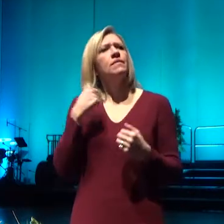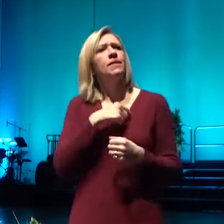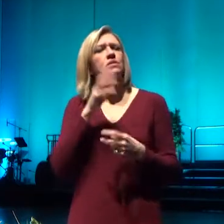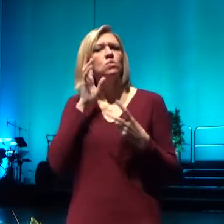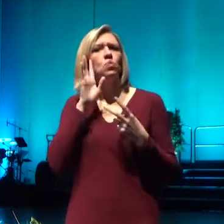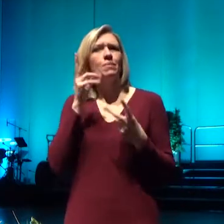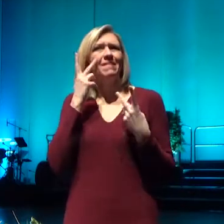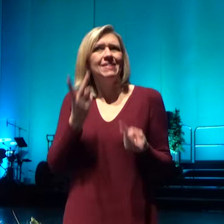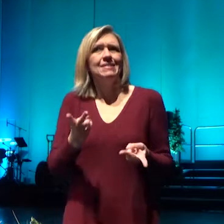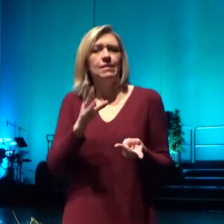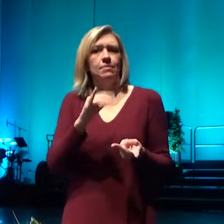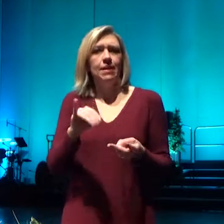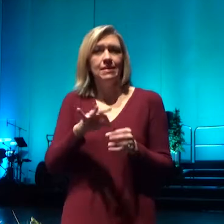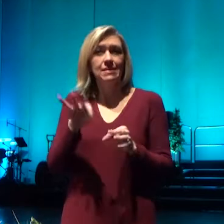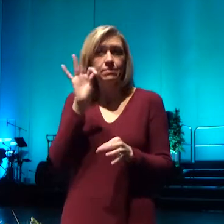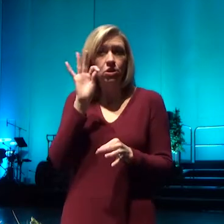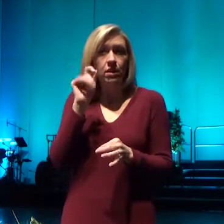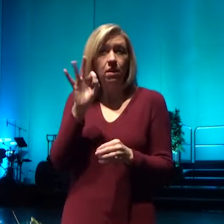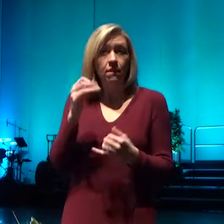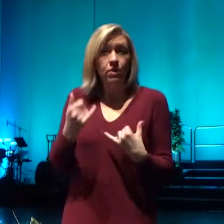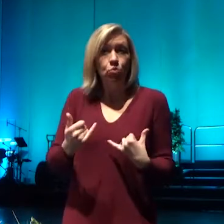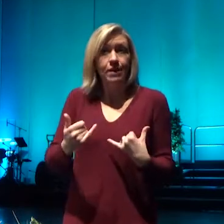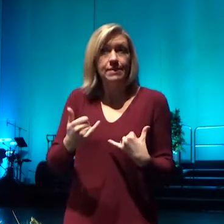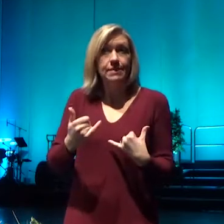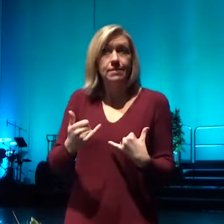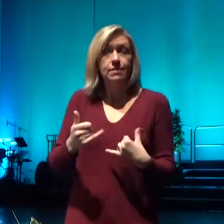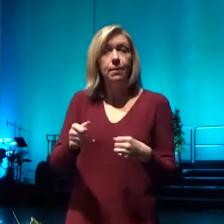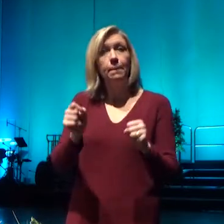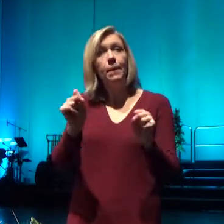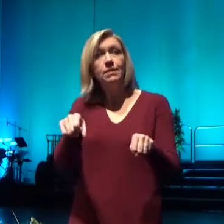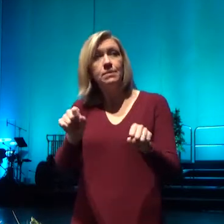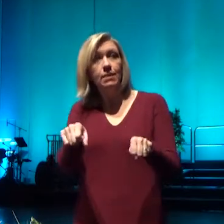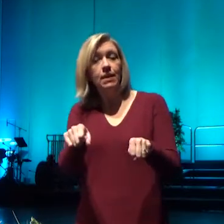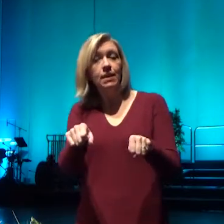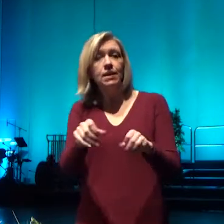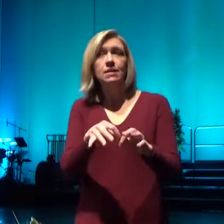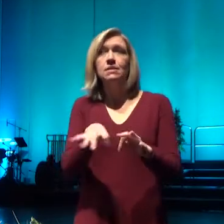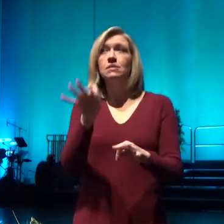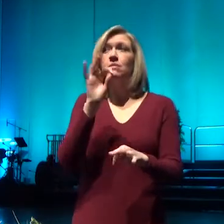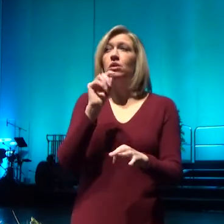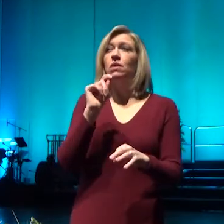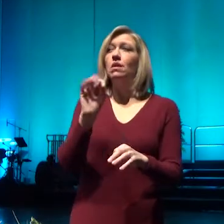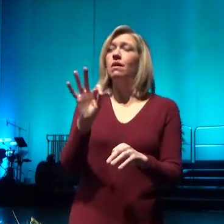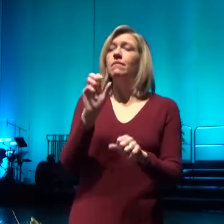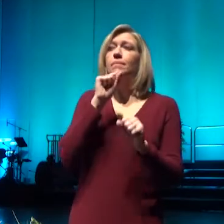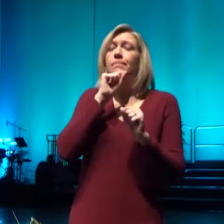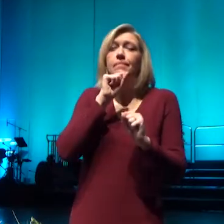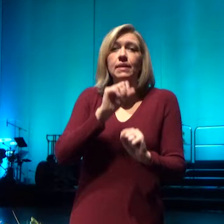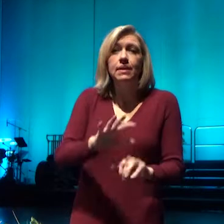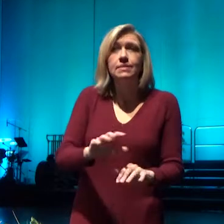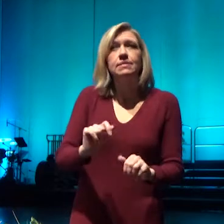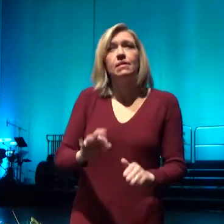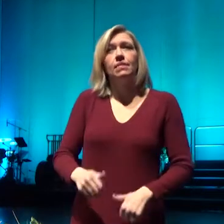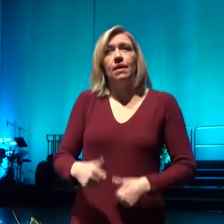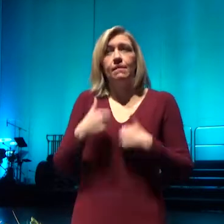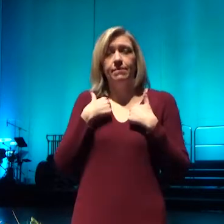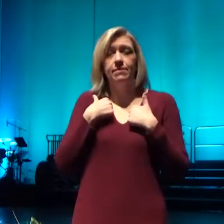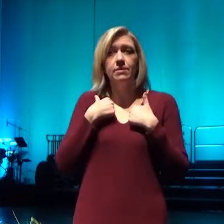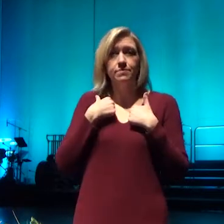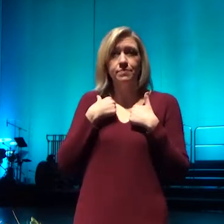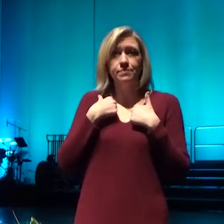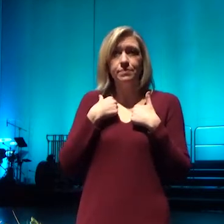visited by the spirit of the present, the spirit of possibility, the spirit of the blessing of